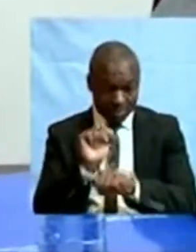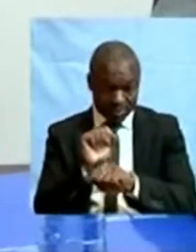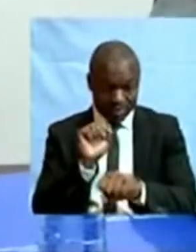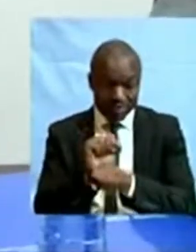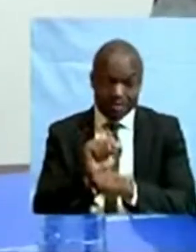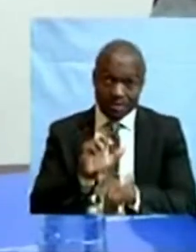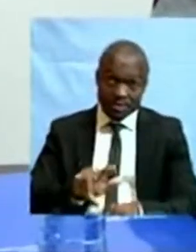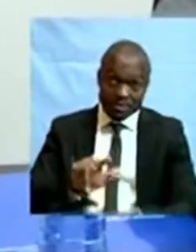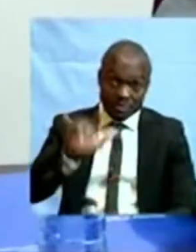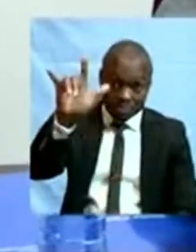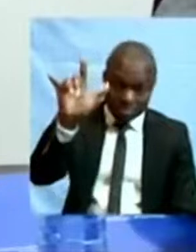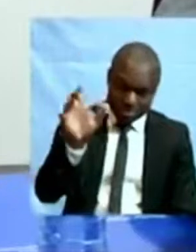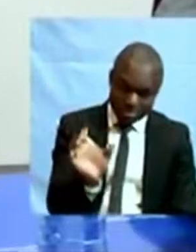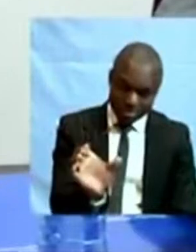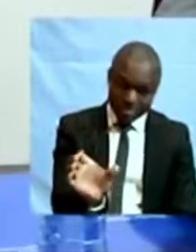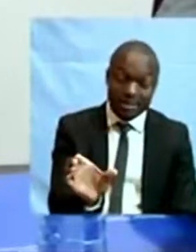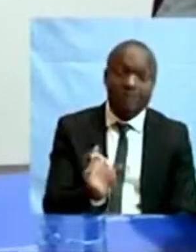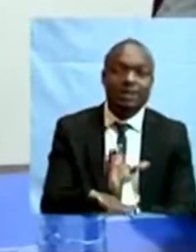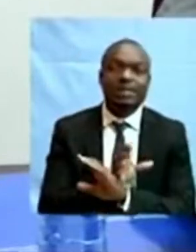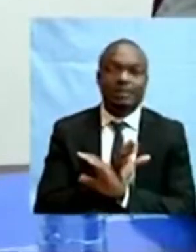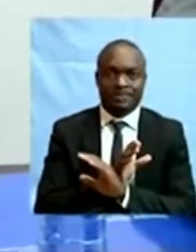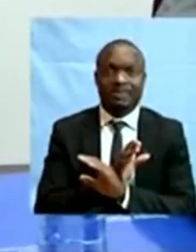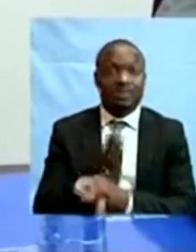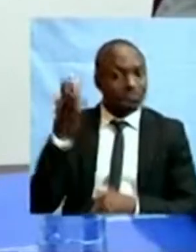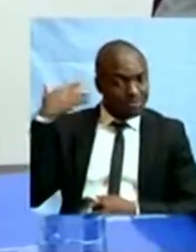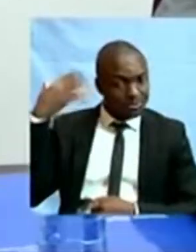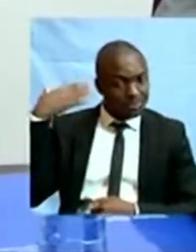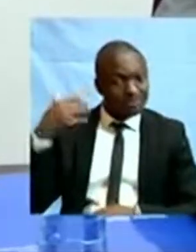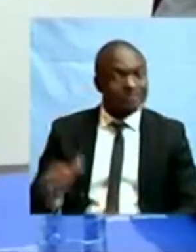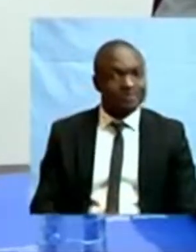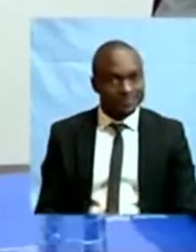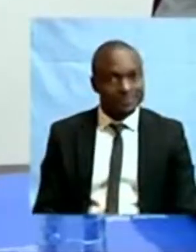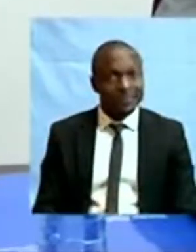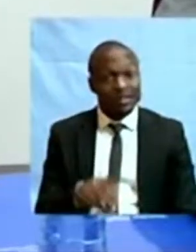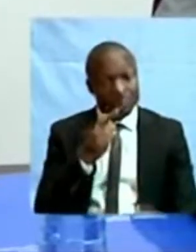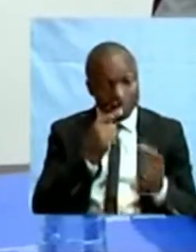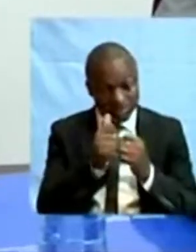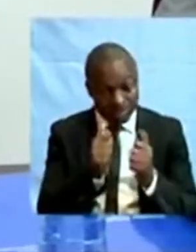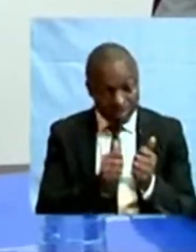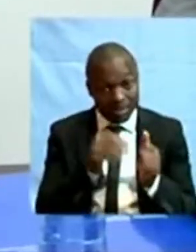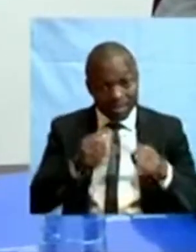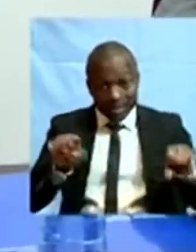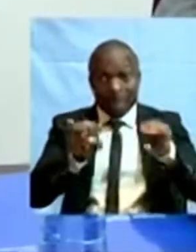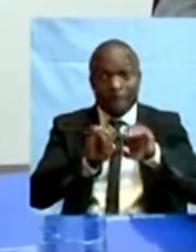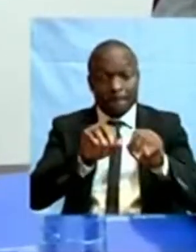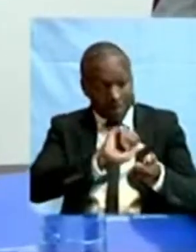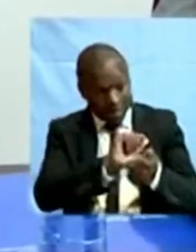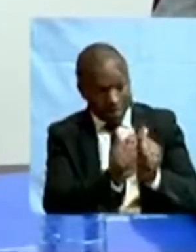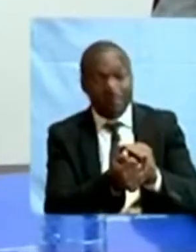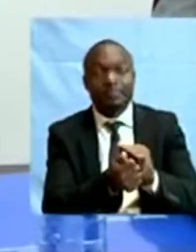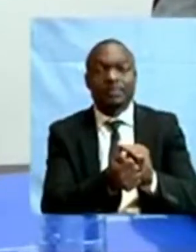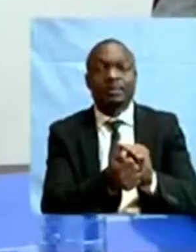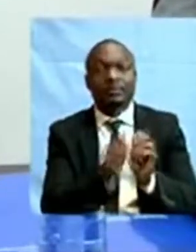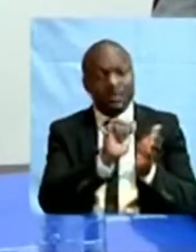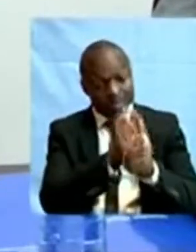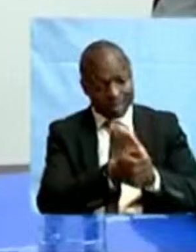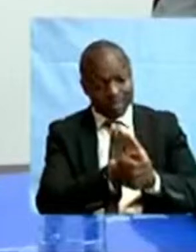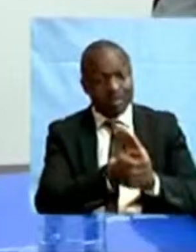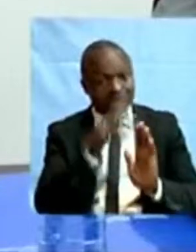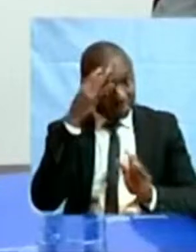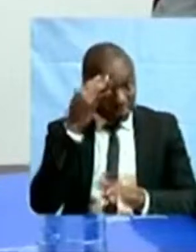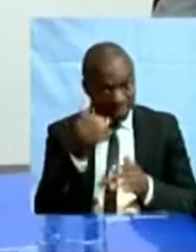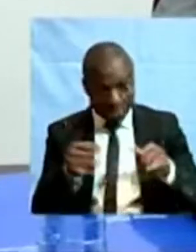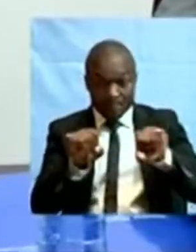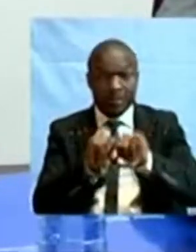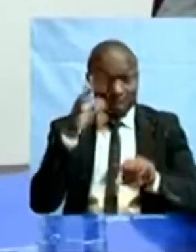the aviation sector in Zambia in the recent decade or so. And then we'll look at the importance of amending the Act, why they are important and why we are